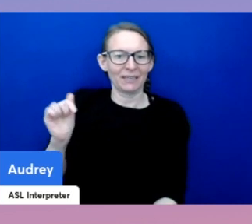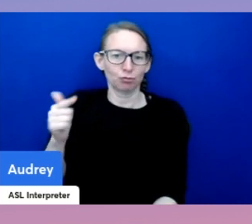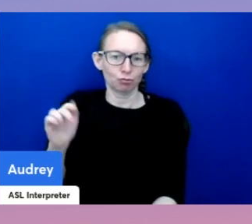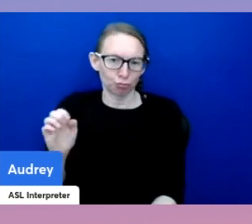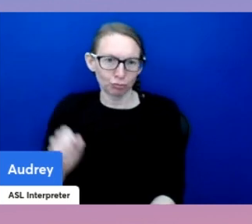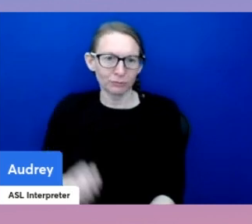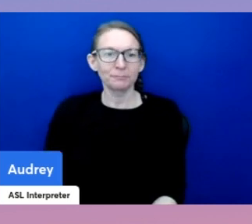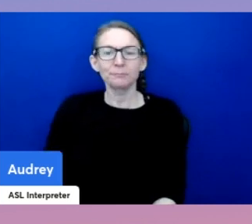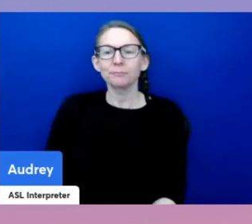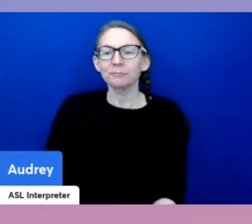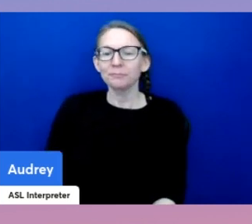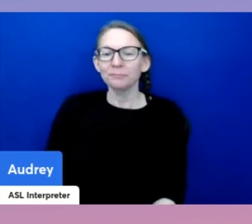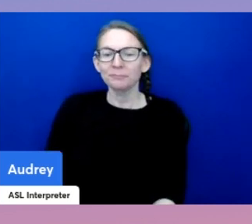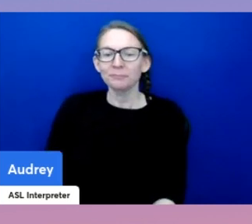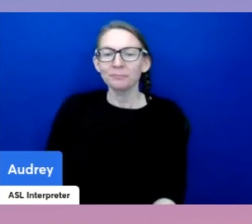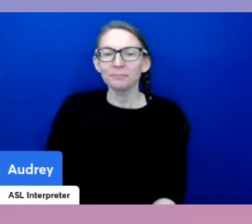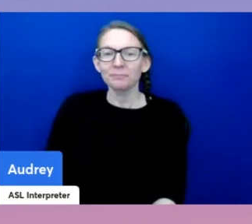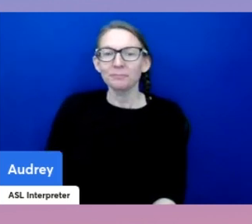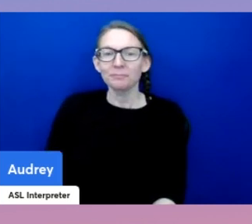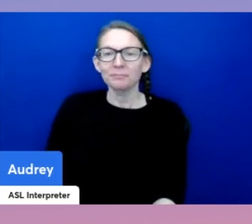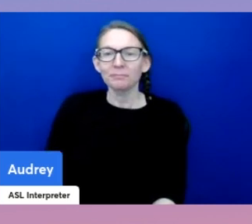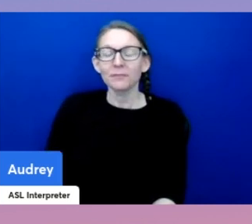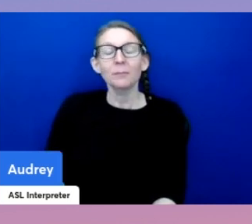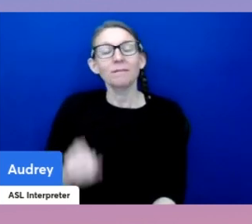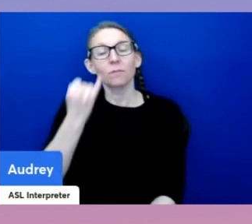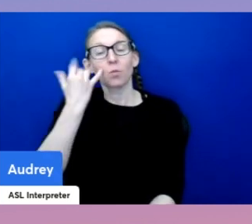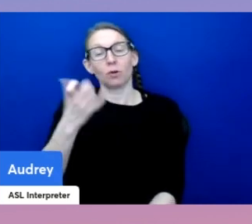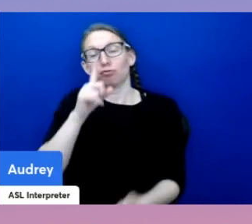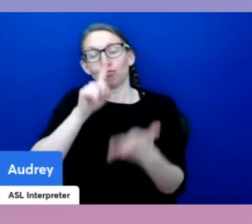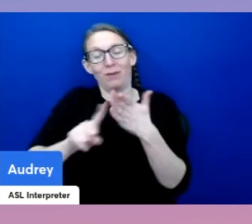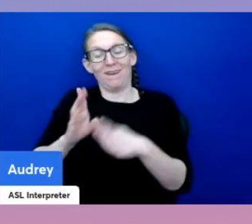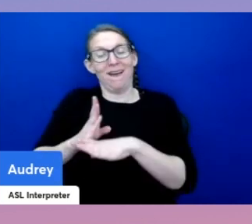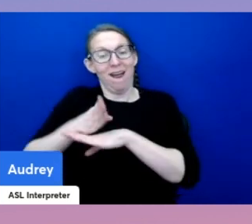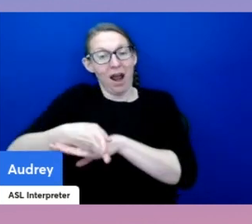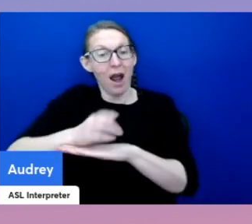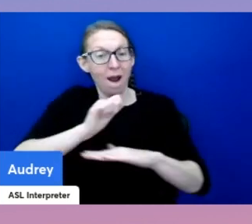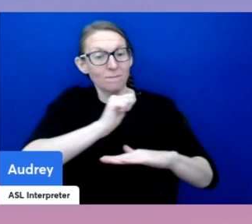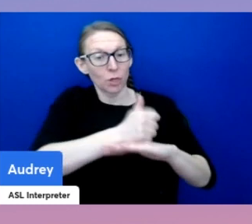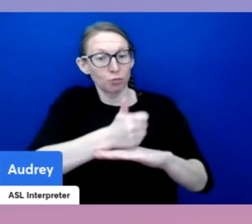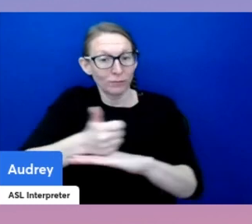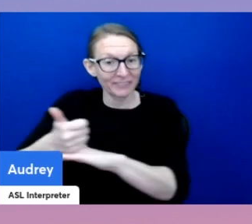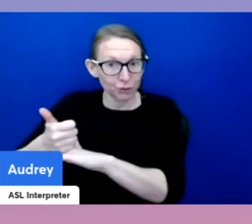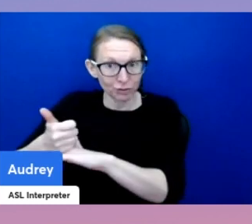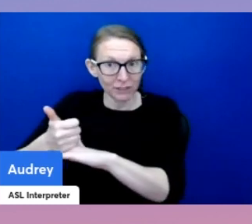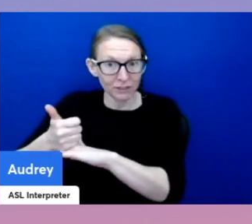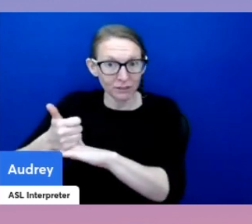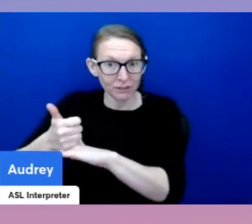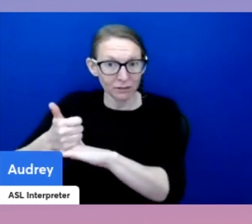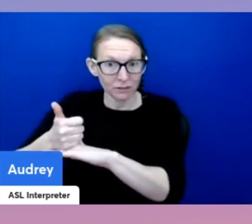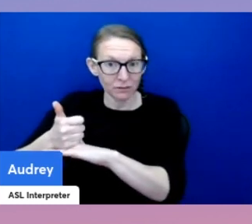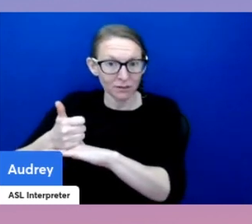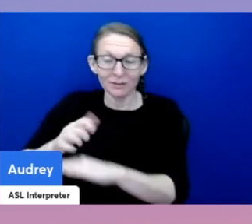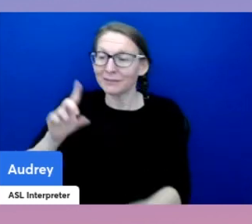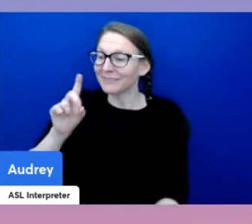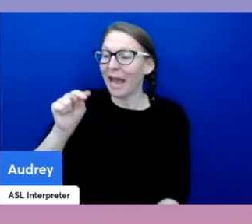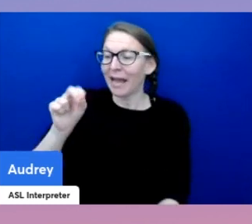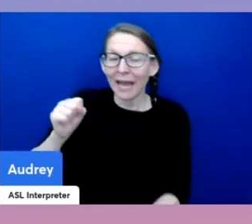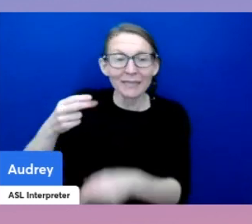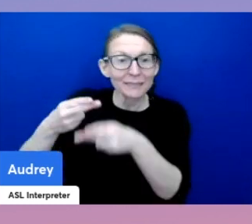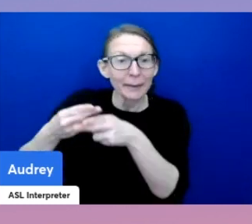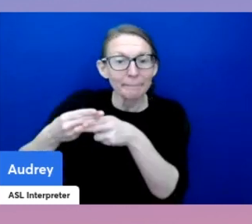to check after the provision, for example, the DNS name or another things